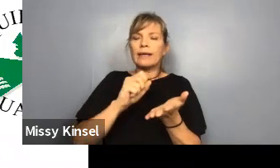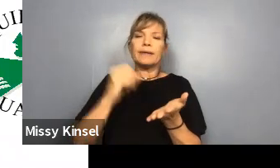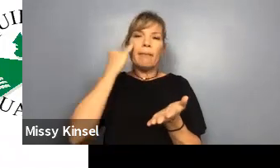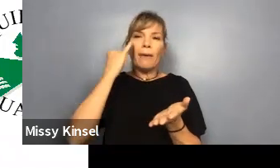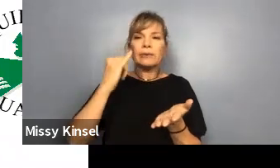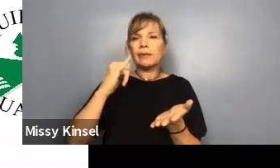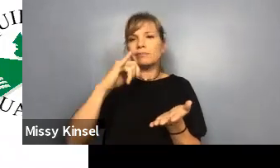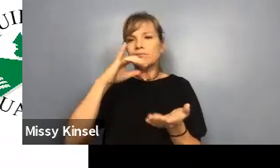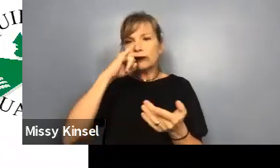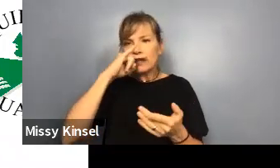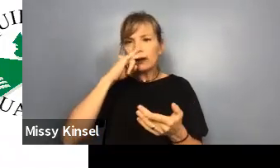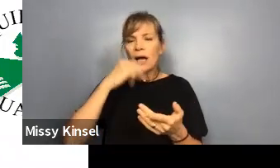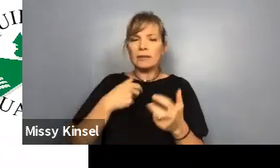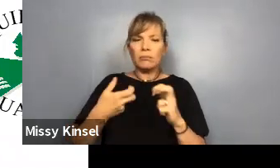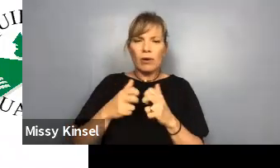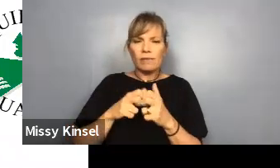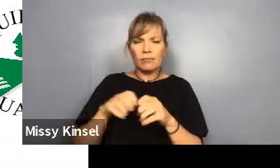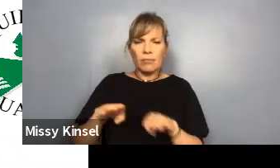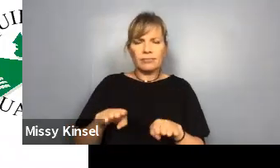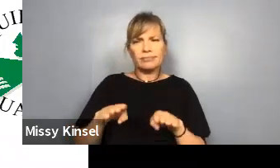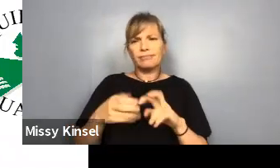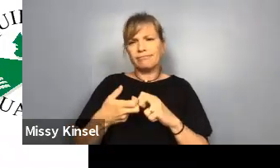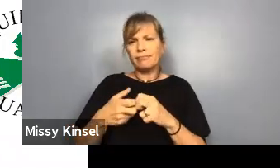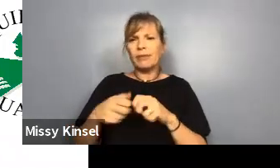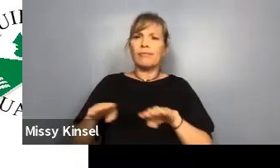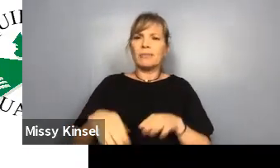any sort of behavior issues. Excuse me.